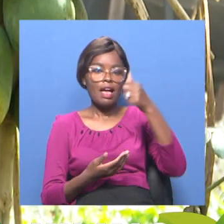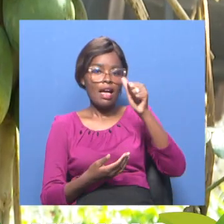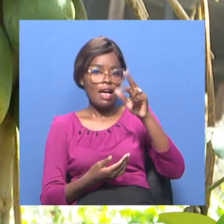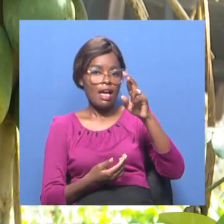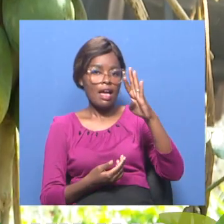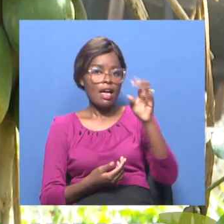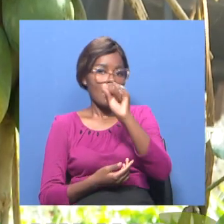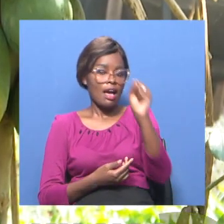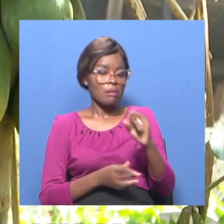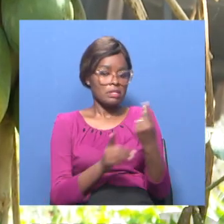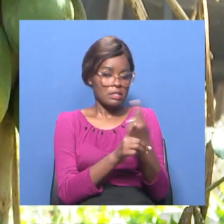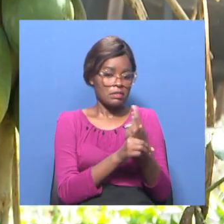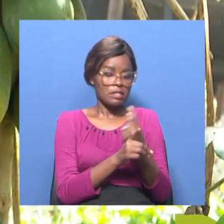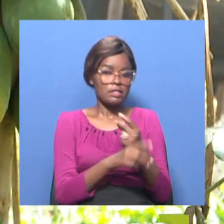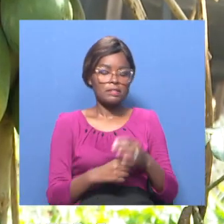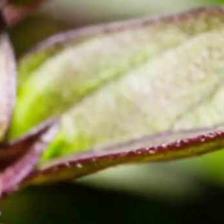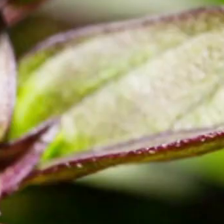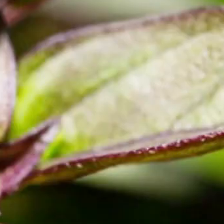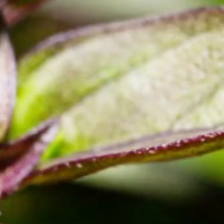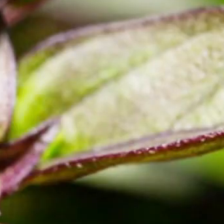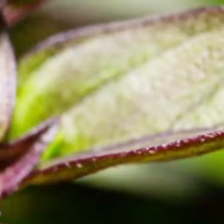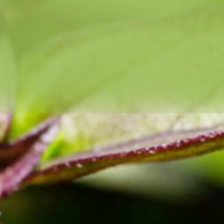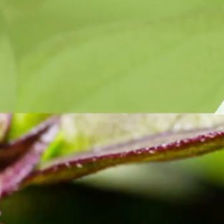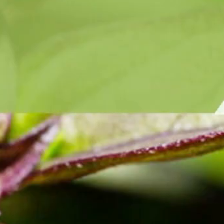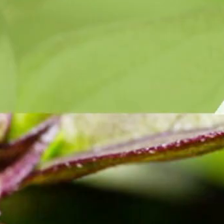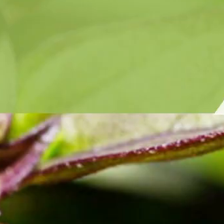verbena. They use it in herbal tea.